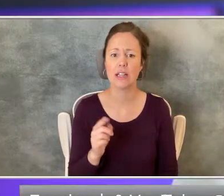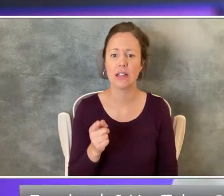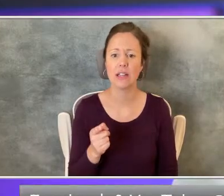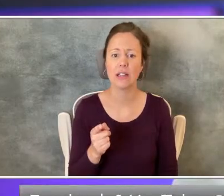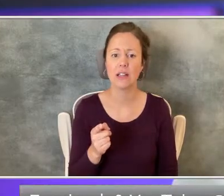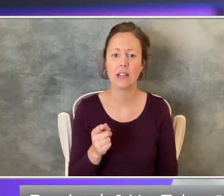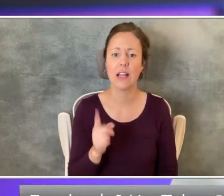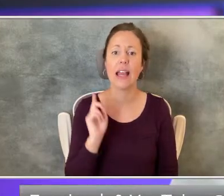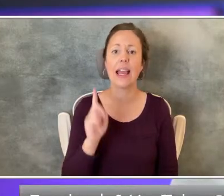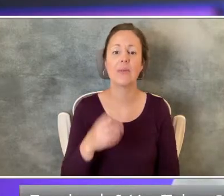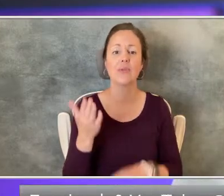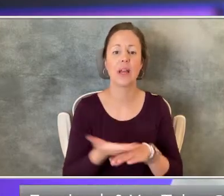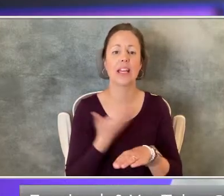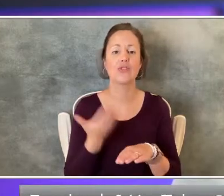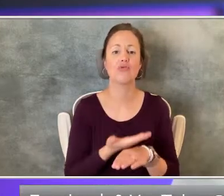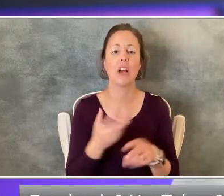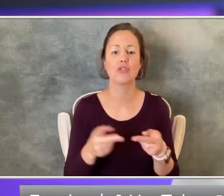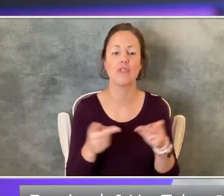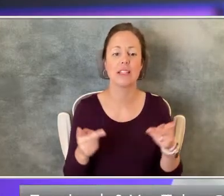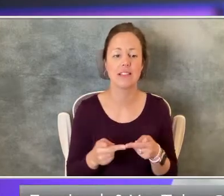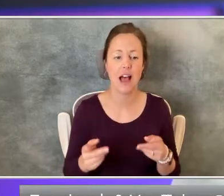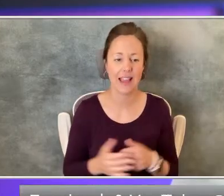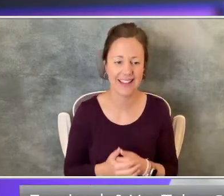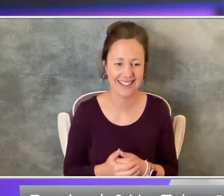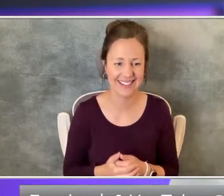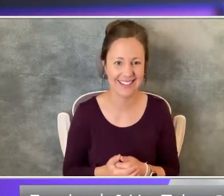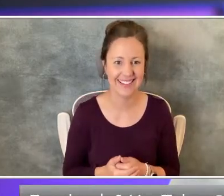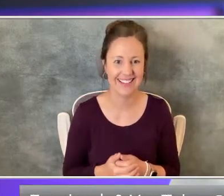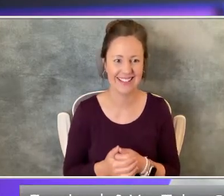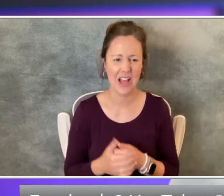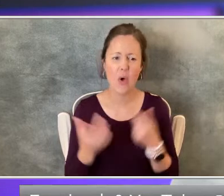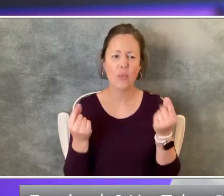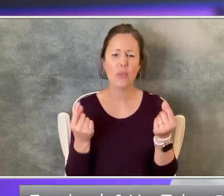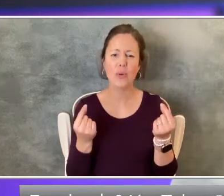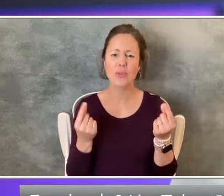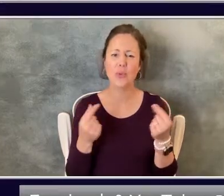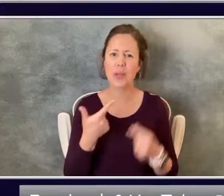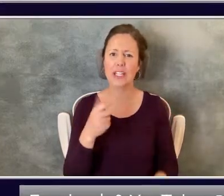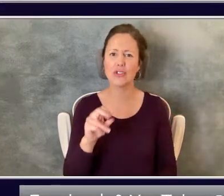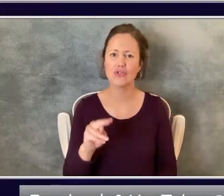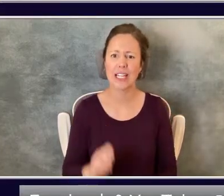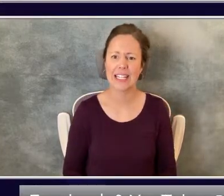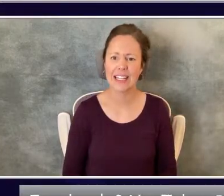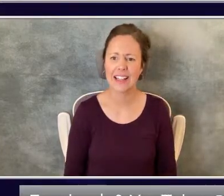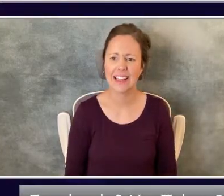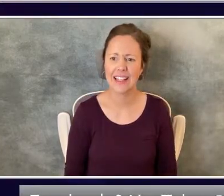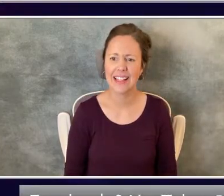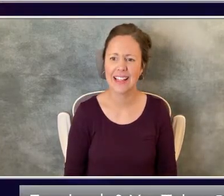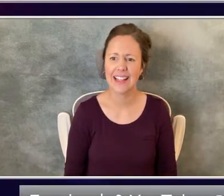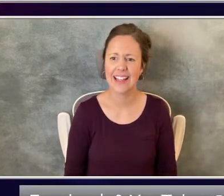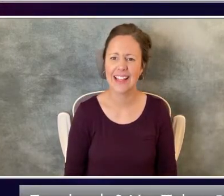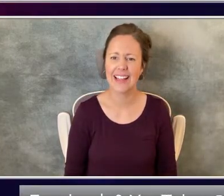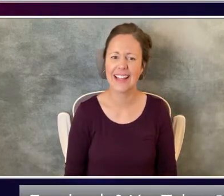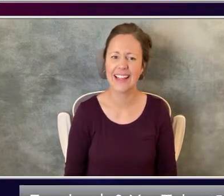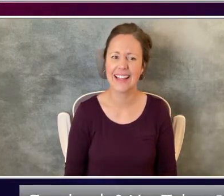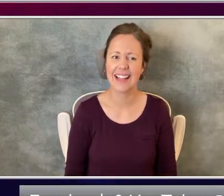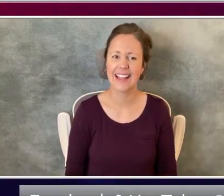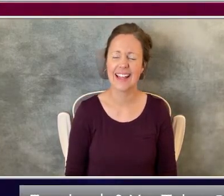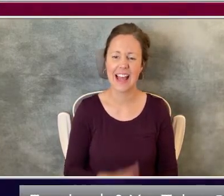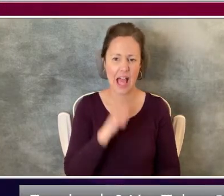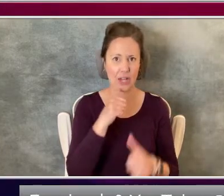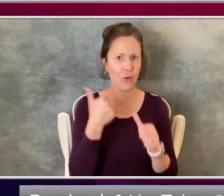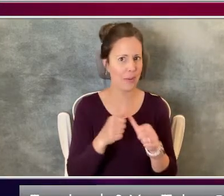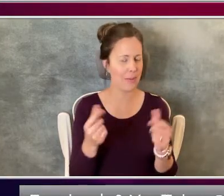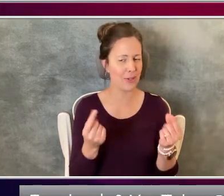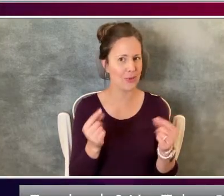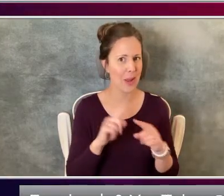construction site. What were 20, 30 other people. Right, what were you doing, They were Gene? doing roofing or something, I remember. Very, very active.